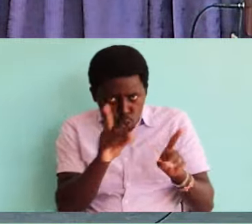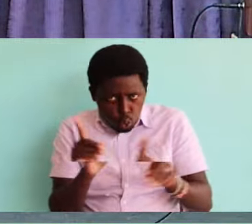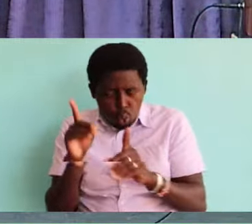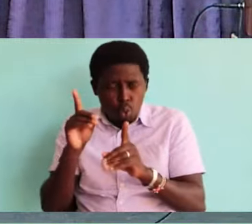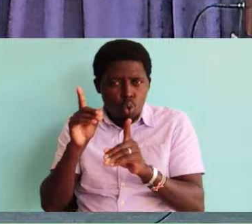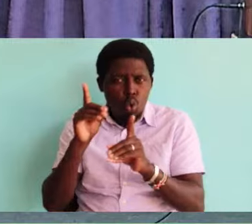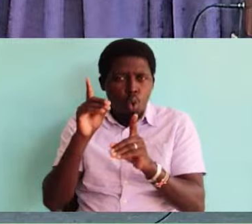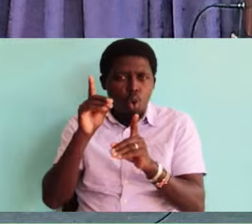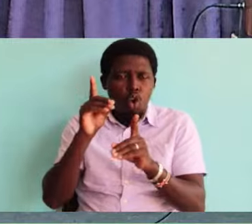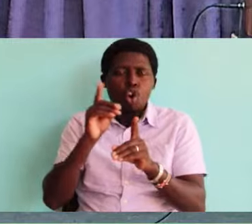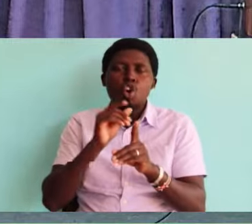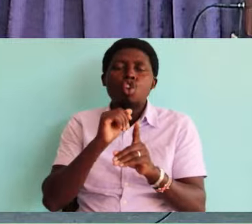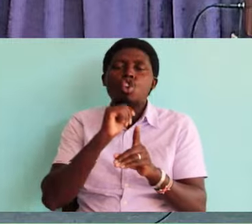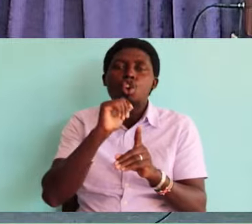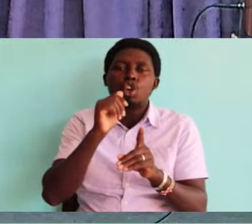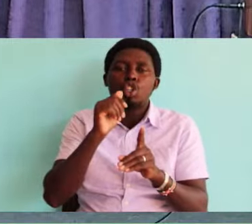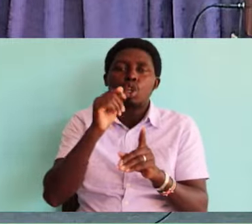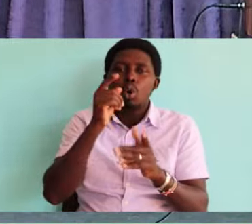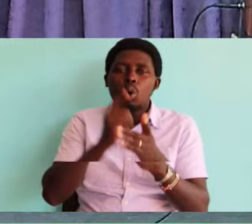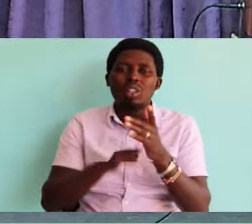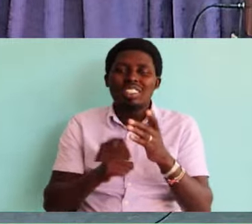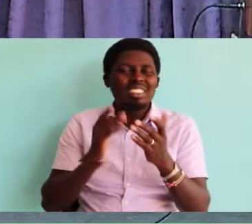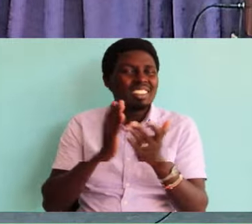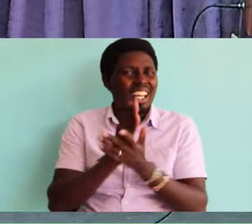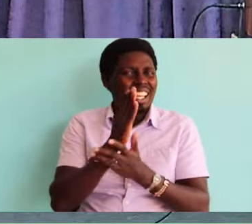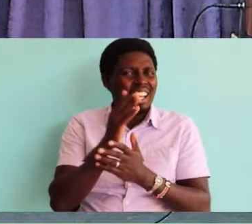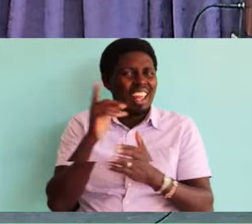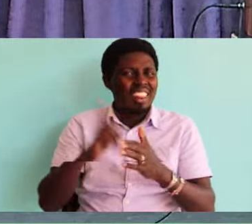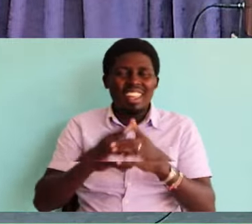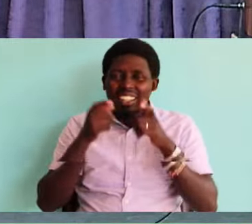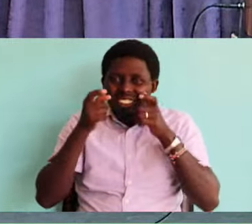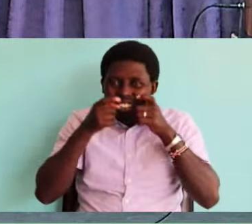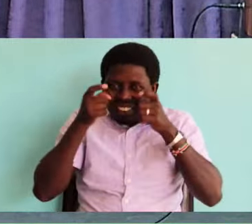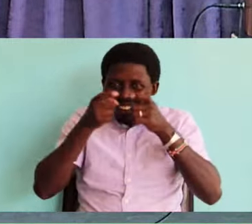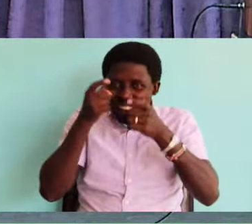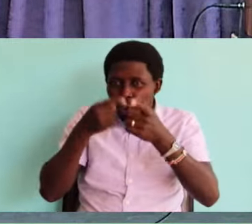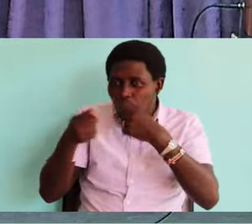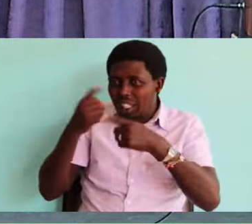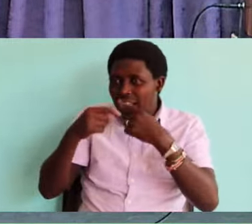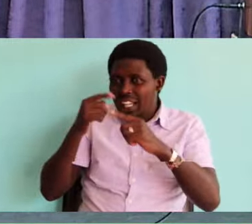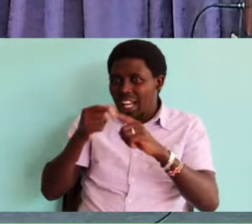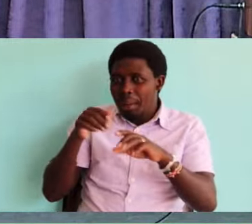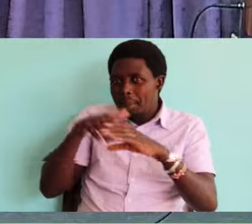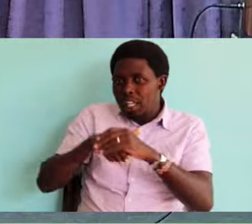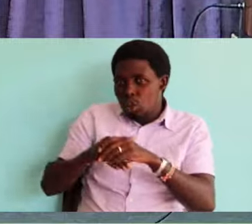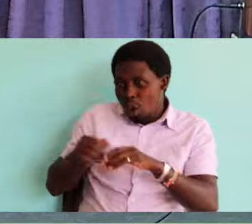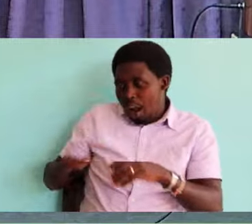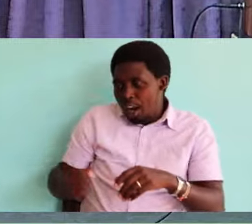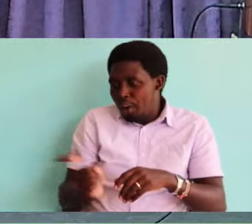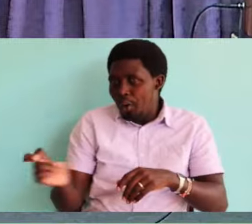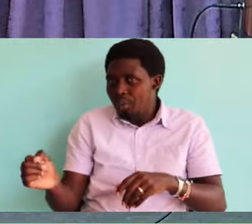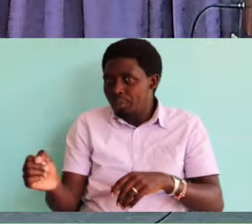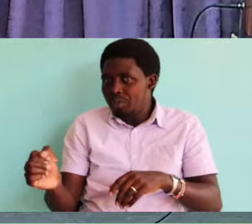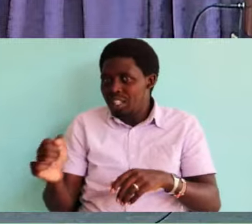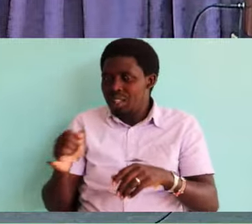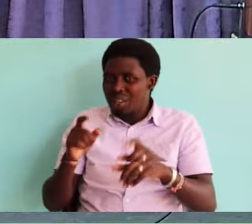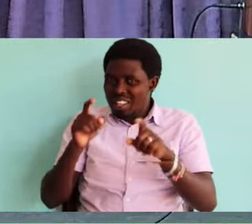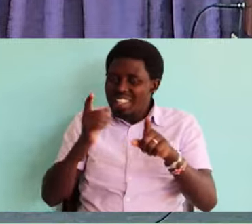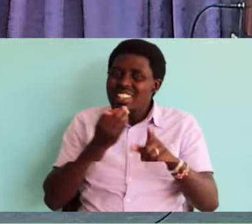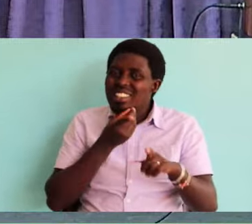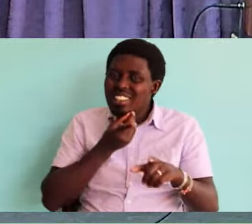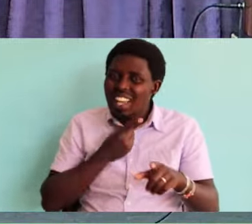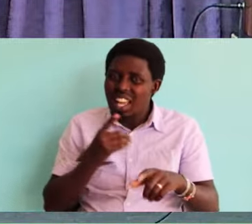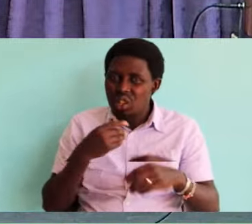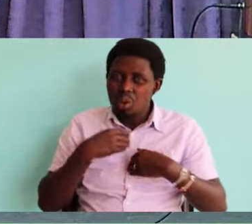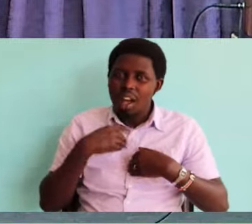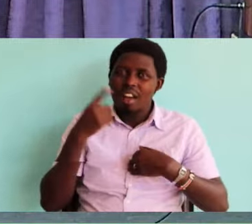But if you do not do what is right, sin is crouching at your door. It desires to have you, but you